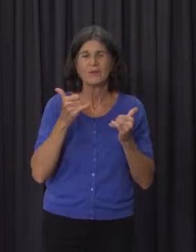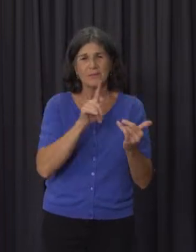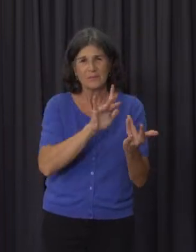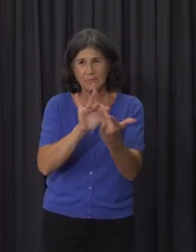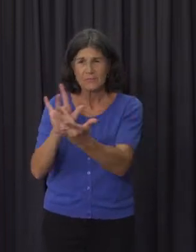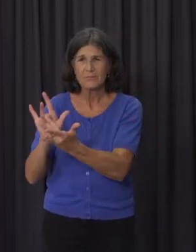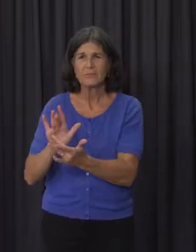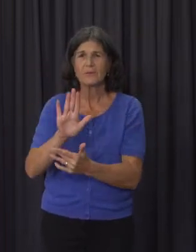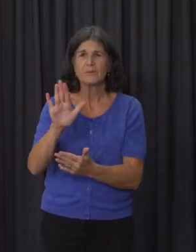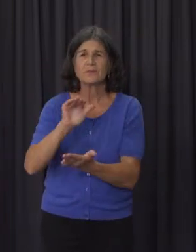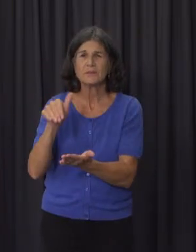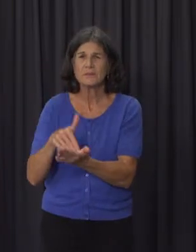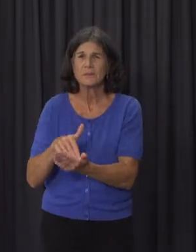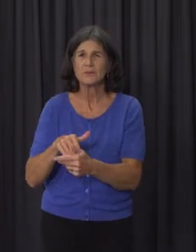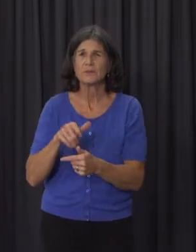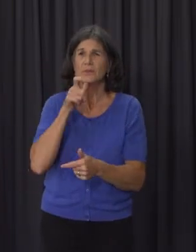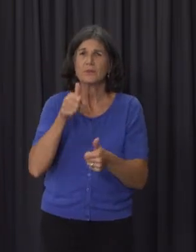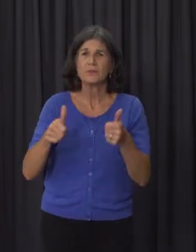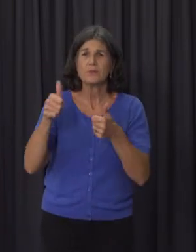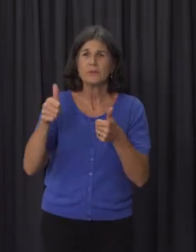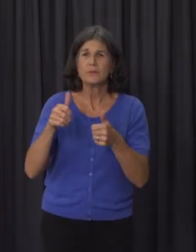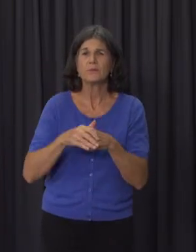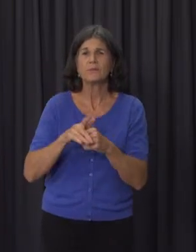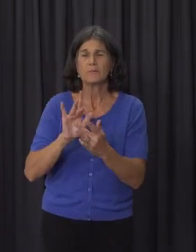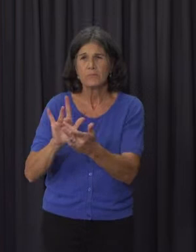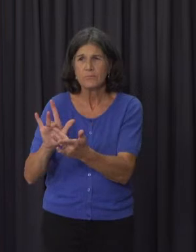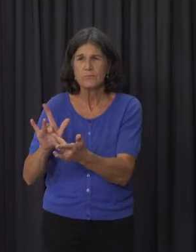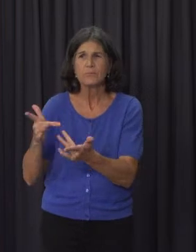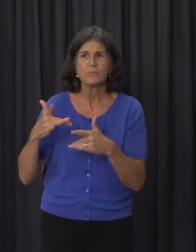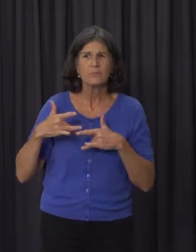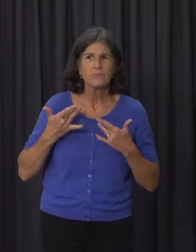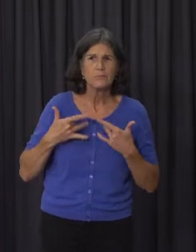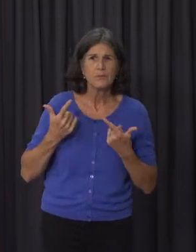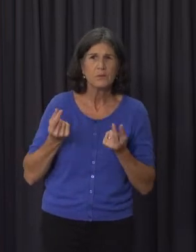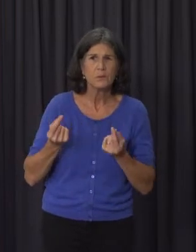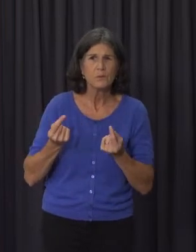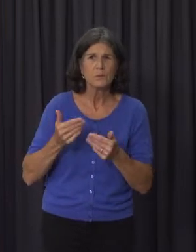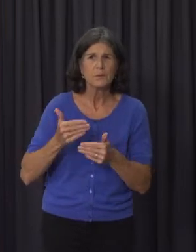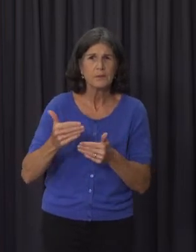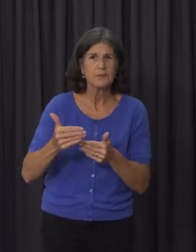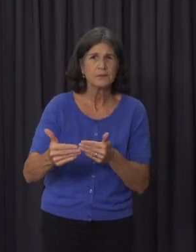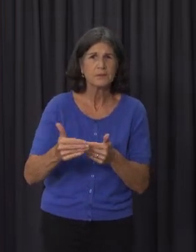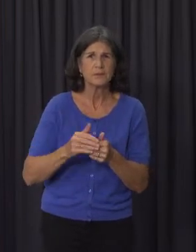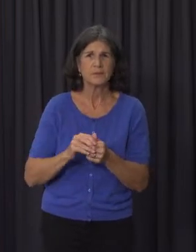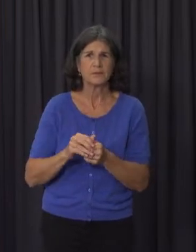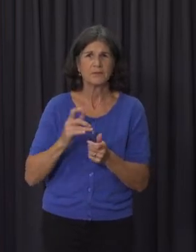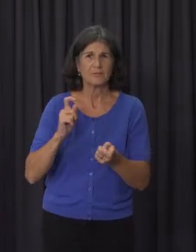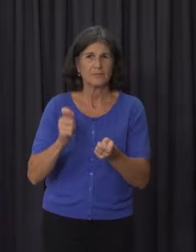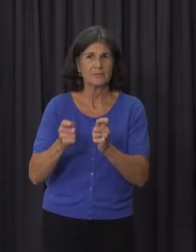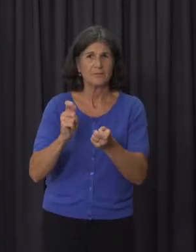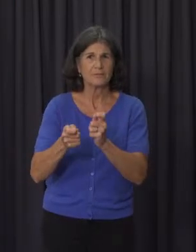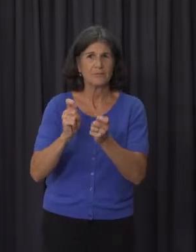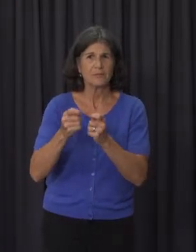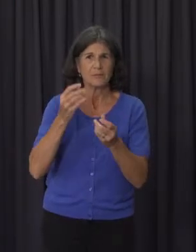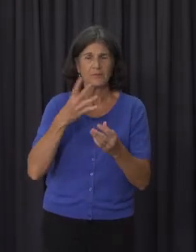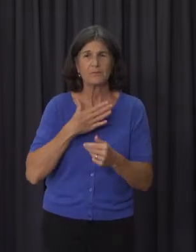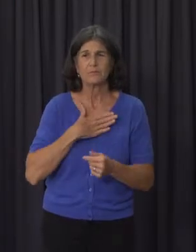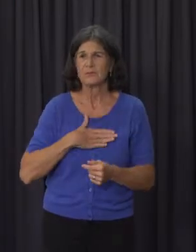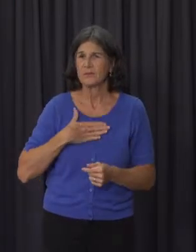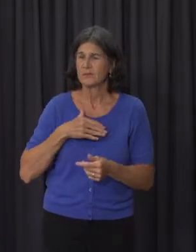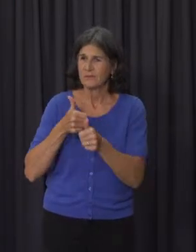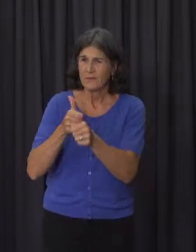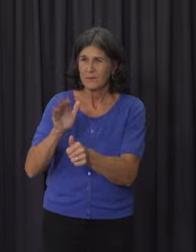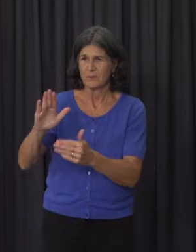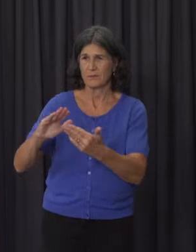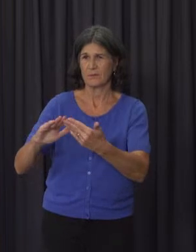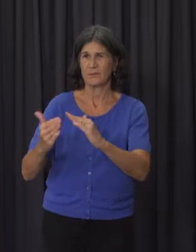date as to what their direction is, and please listen to what they are. Please